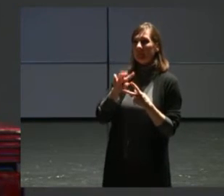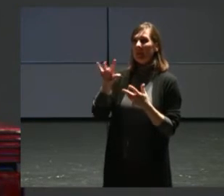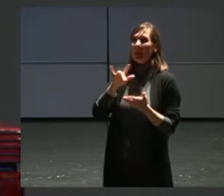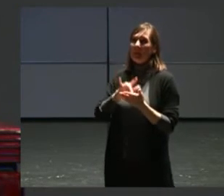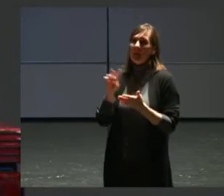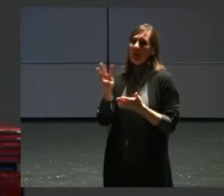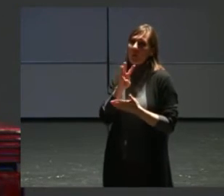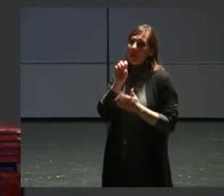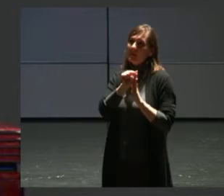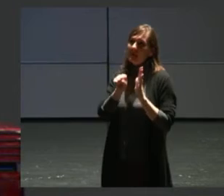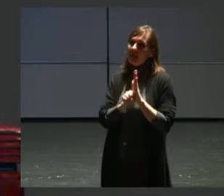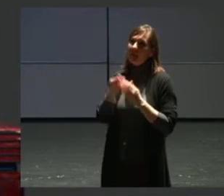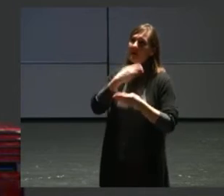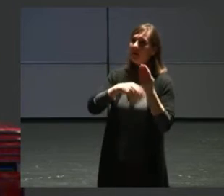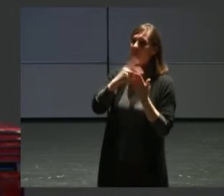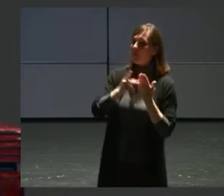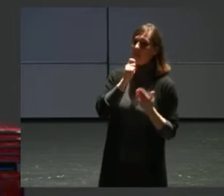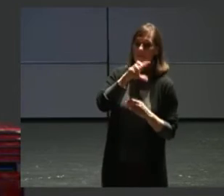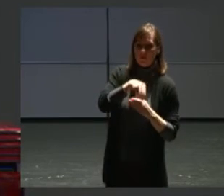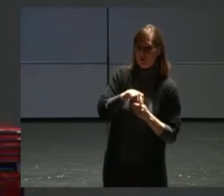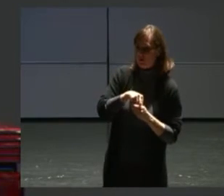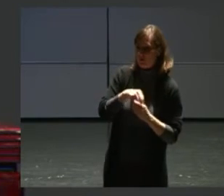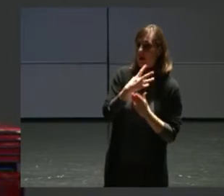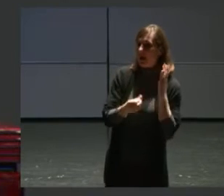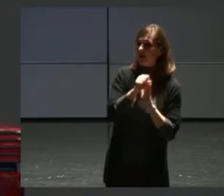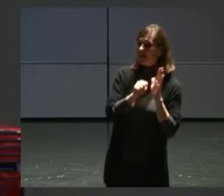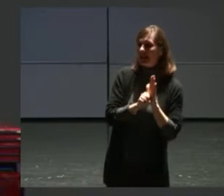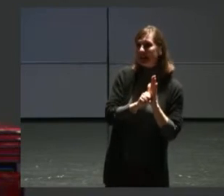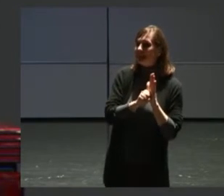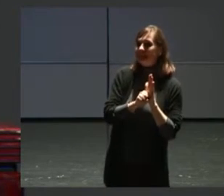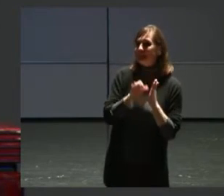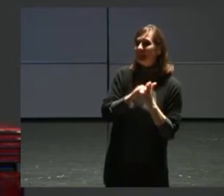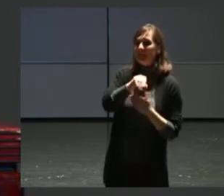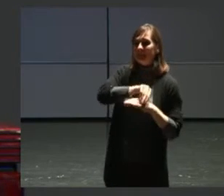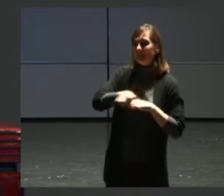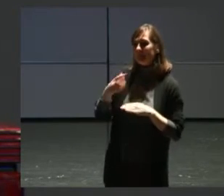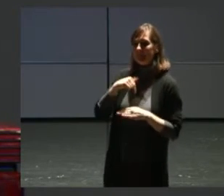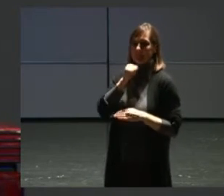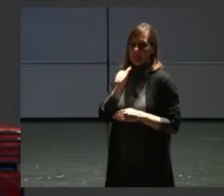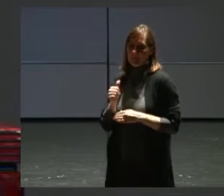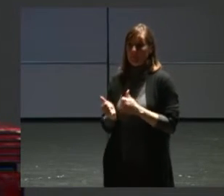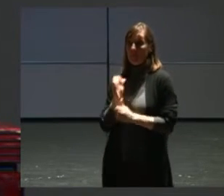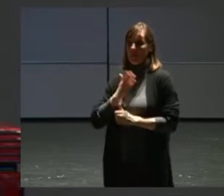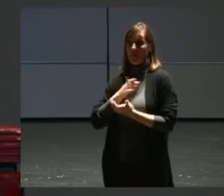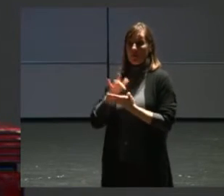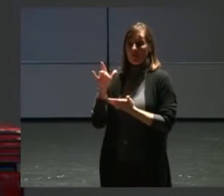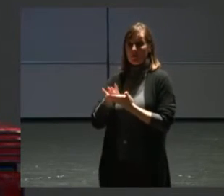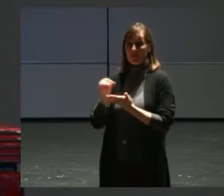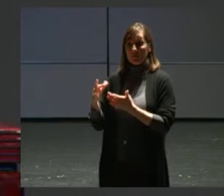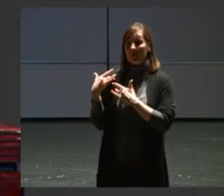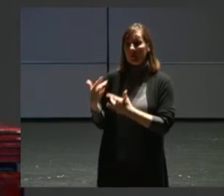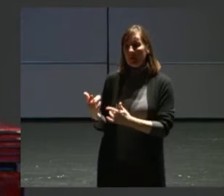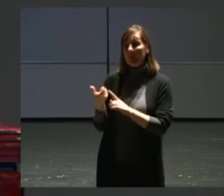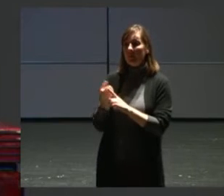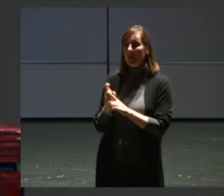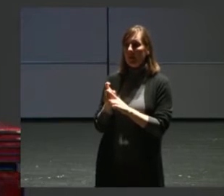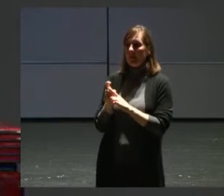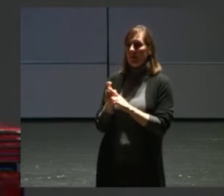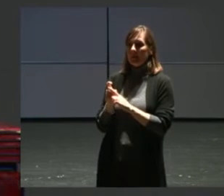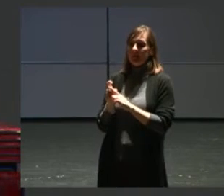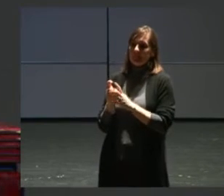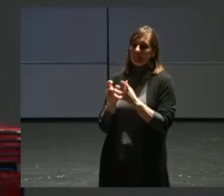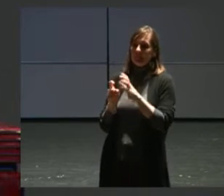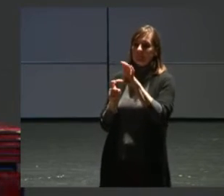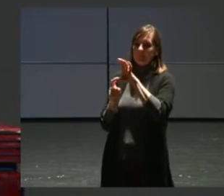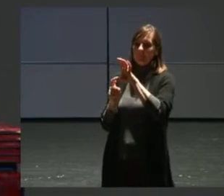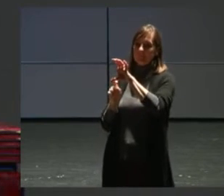Midwestern State Exchange Program. So that really won't affect us that much because most of our students that are from outside of Wisconsin